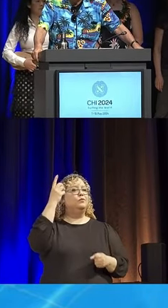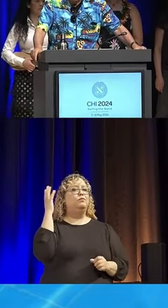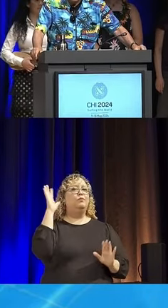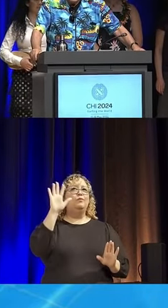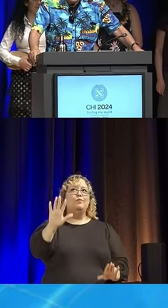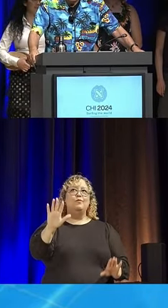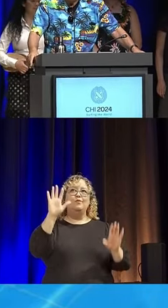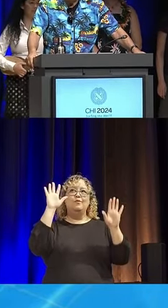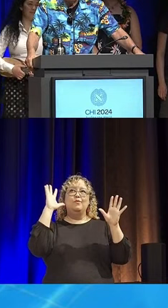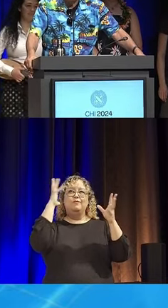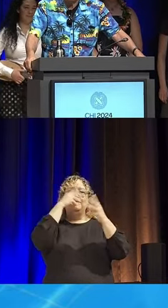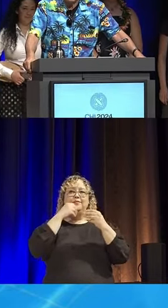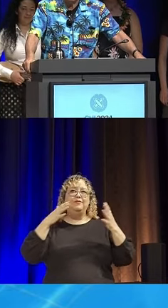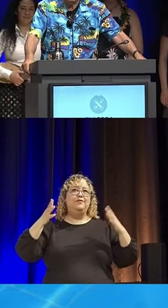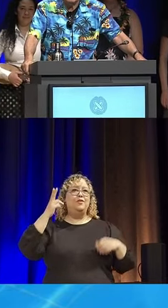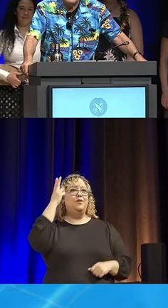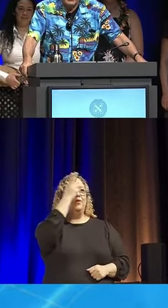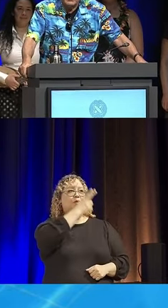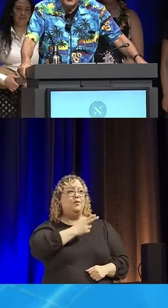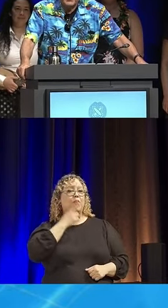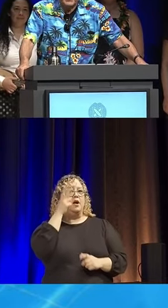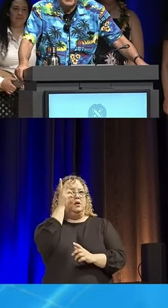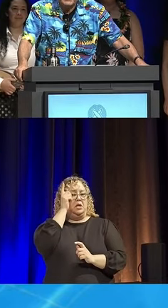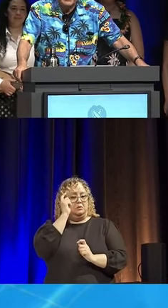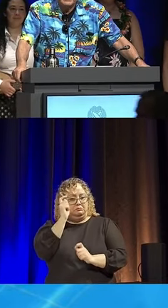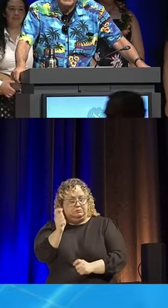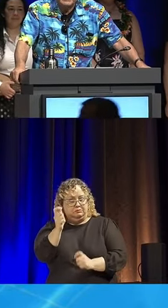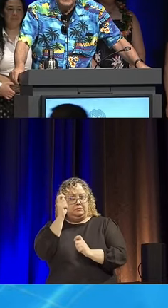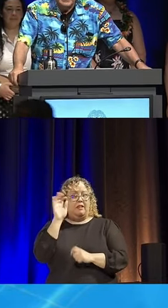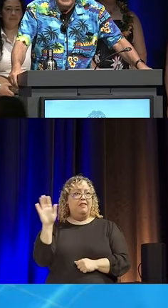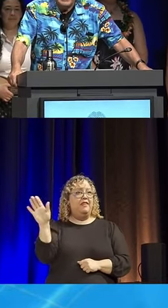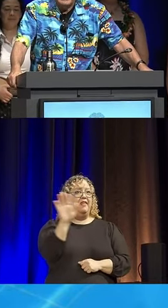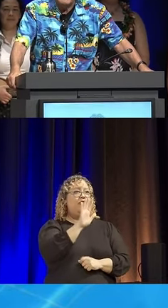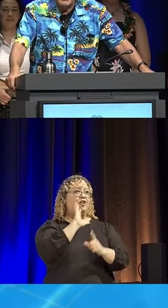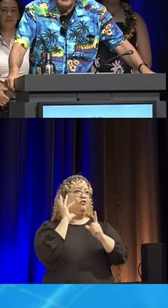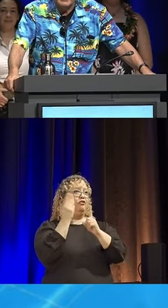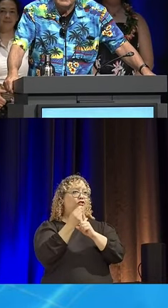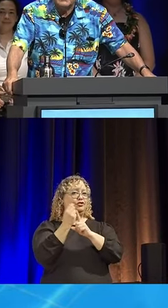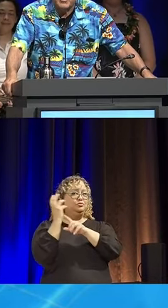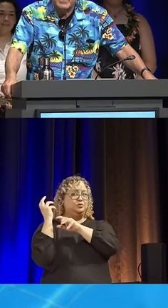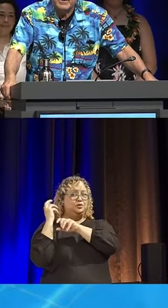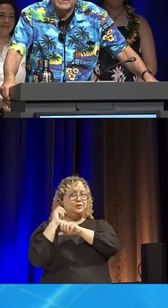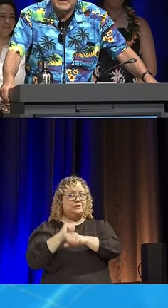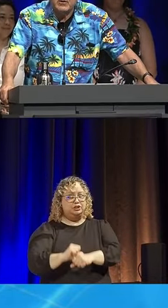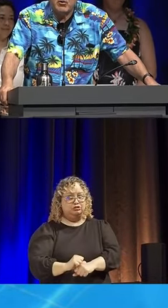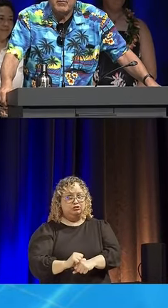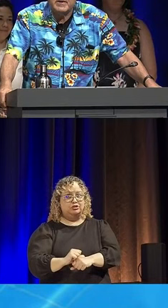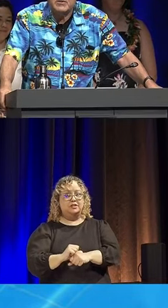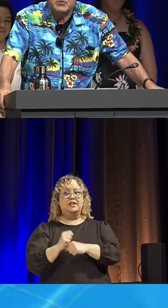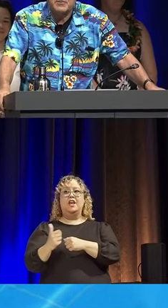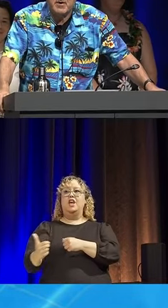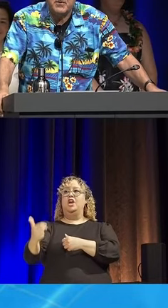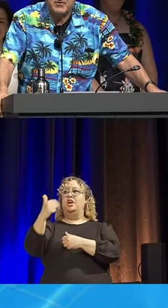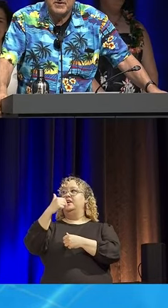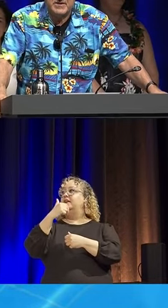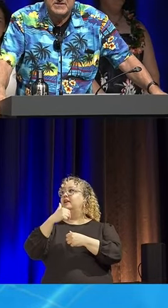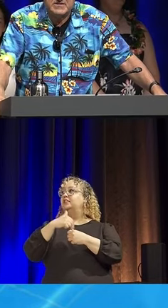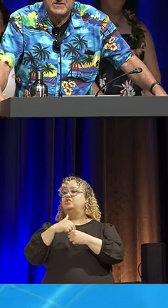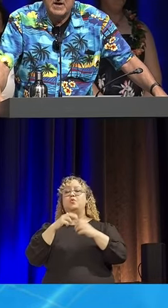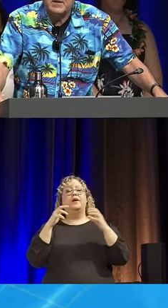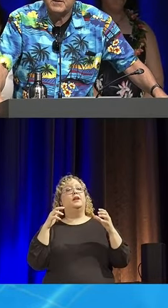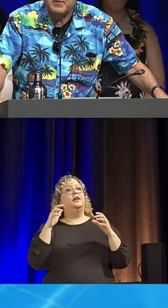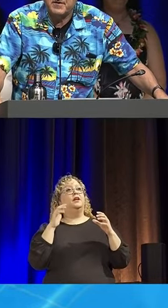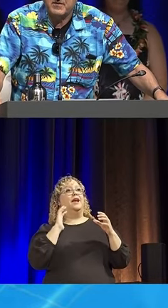Hawaii and respecting their cultural traditions and joining us in a conference whose motto